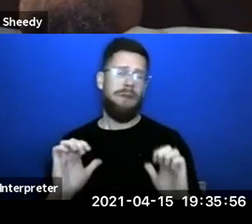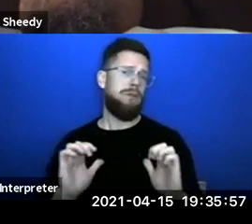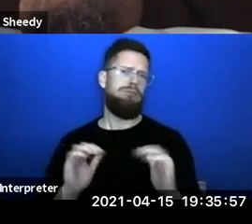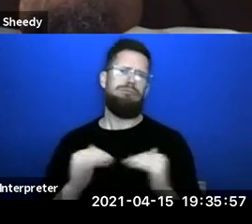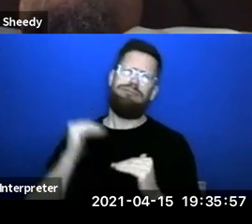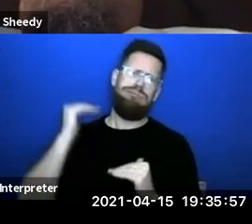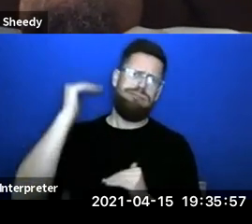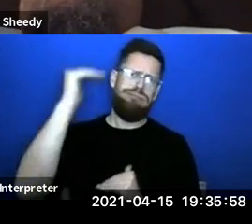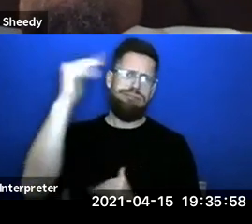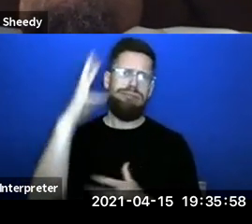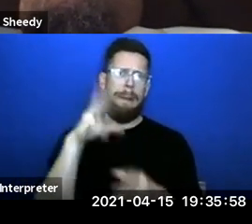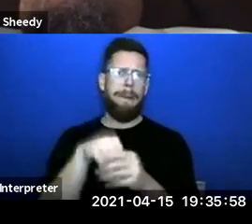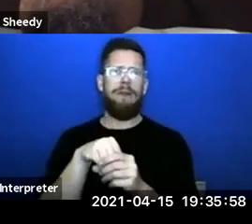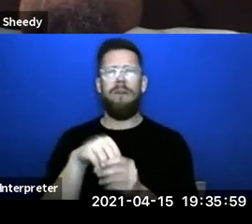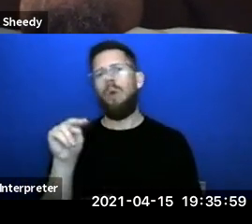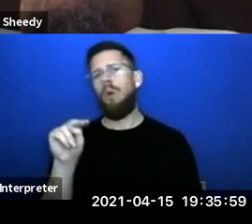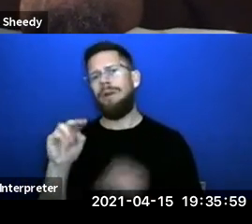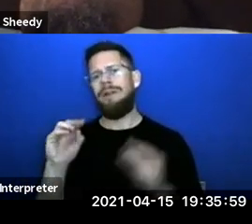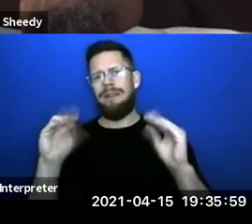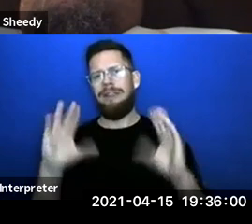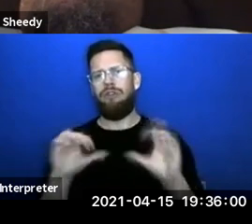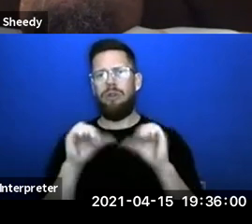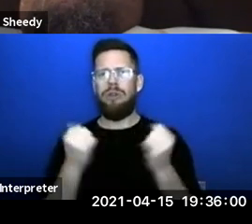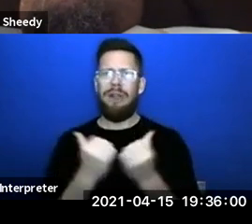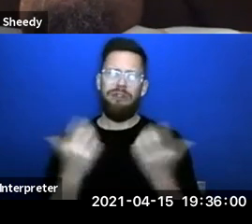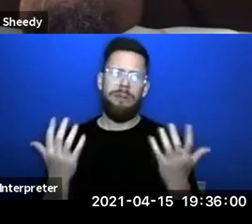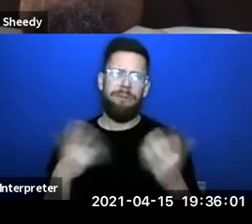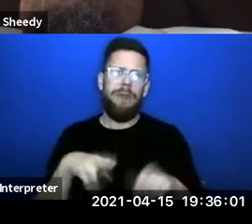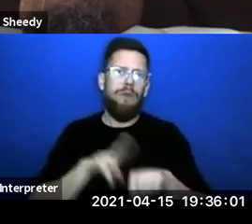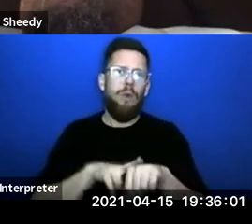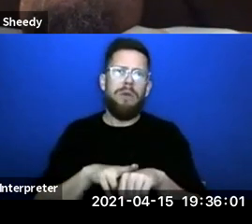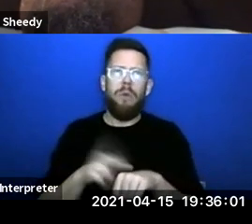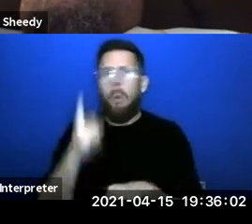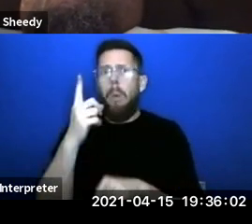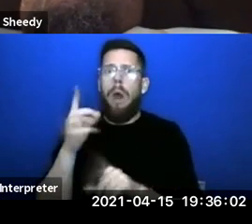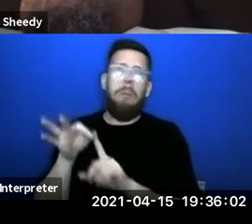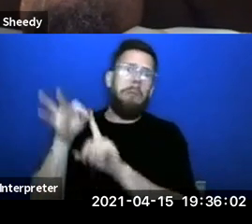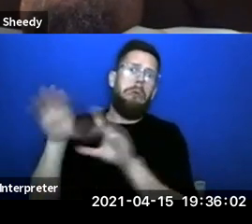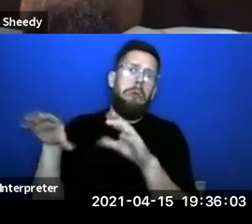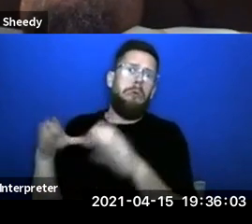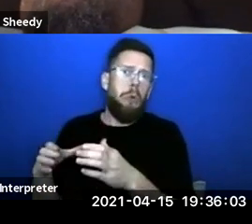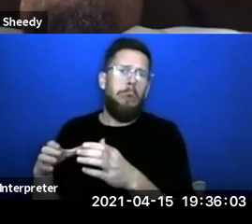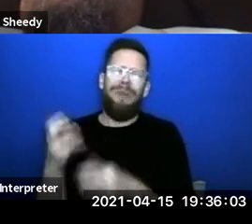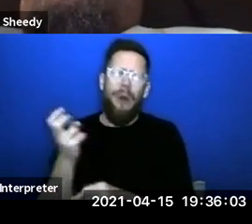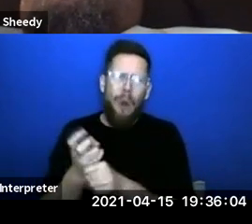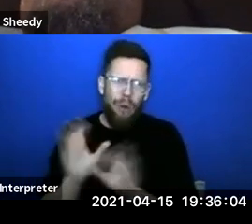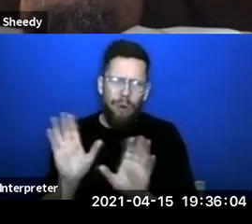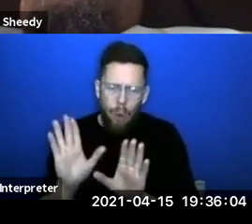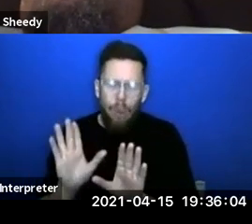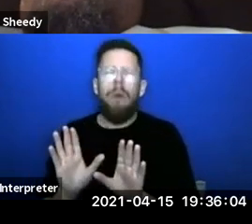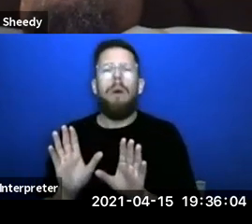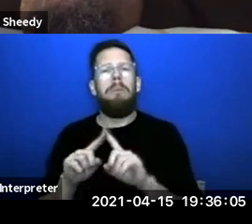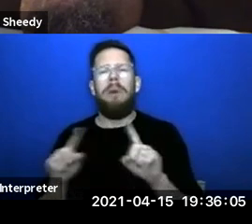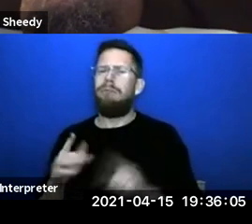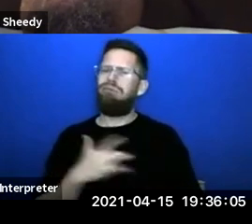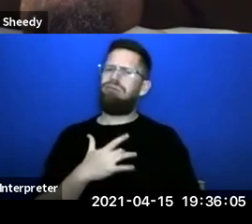Teachers Association. Singling out is always difficult during the pandemic, but I've tried to do it from the heart, and this group has